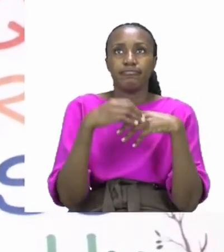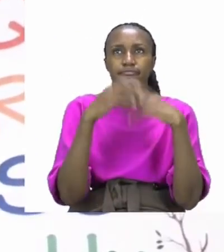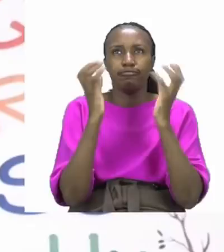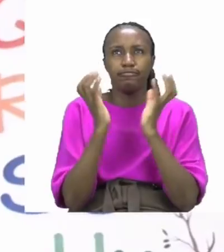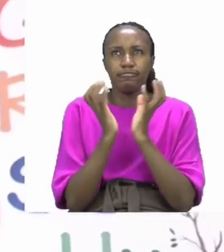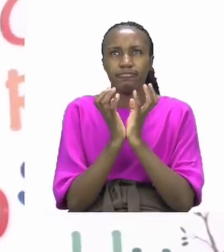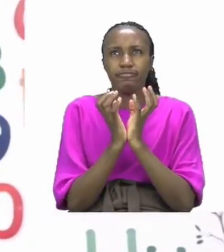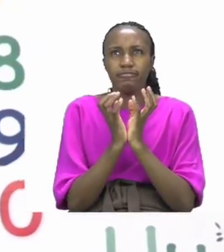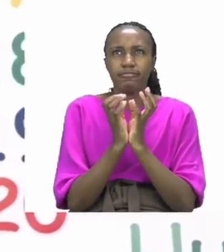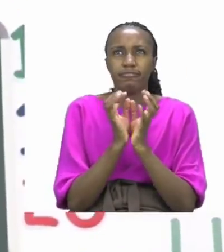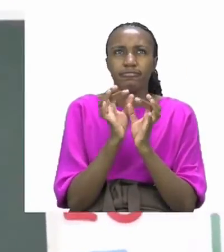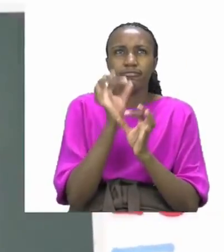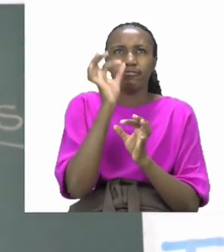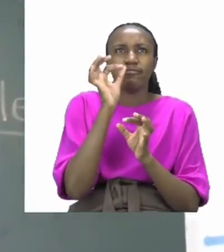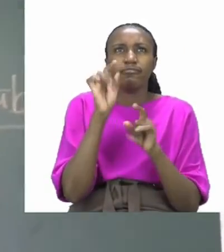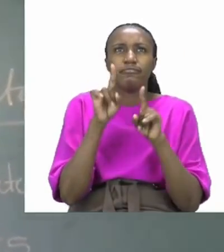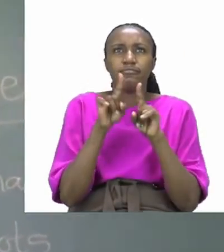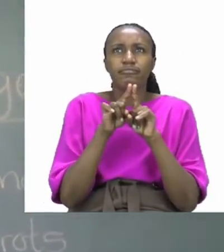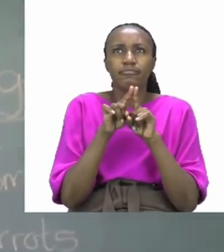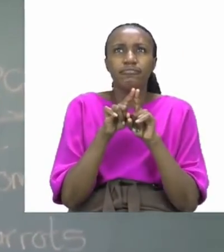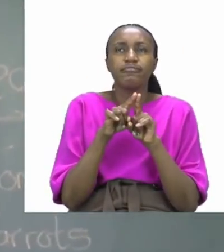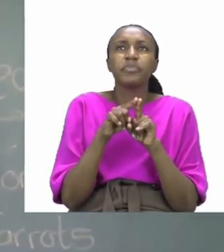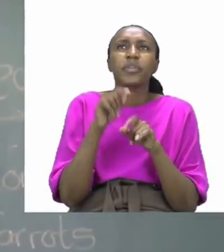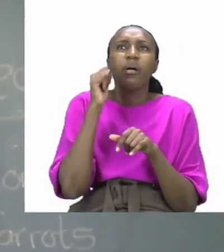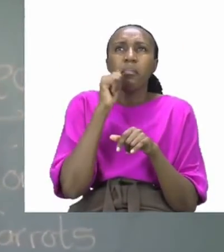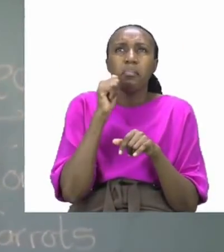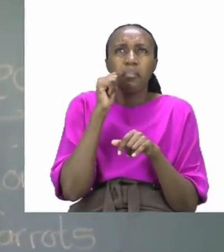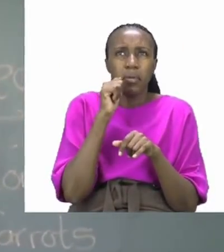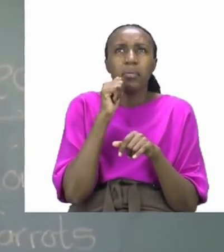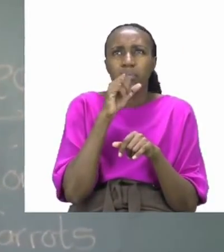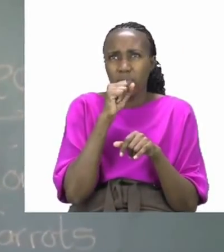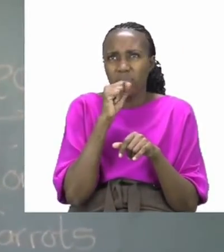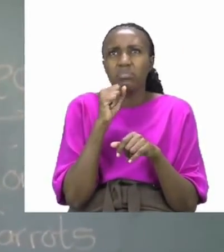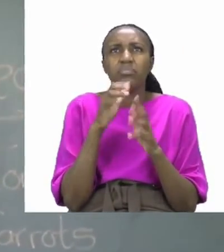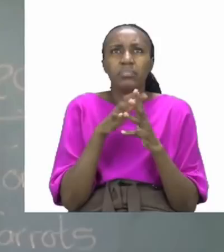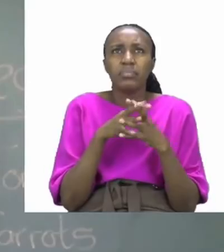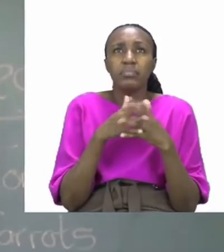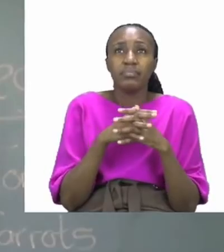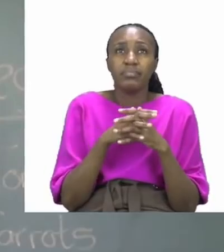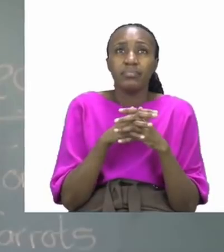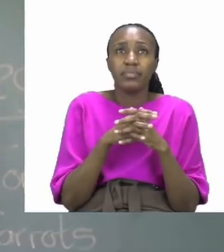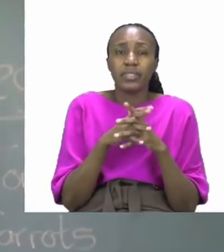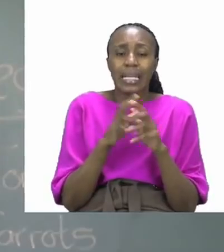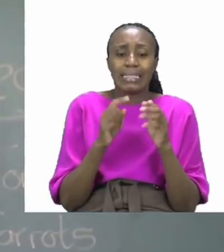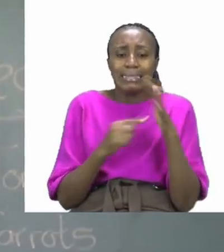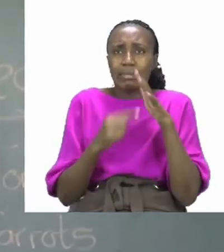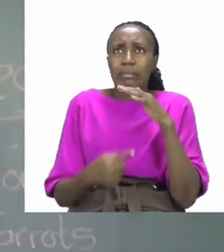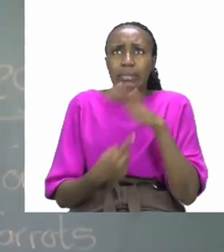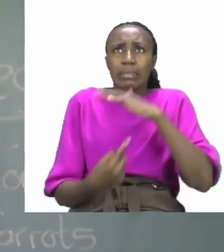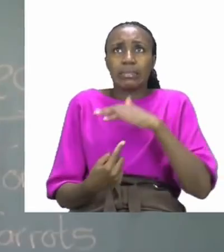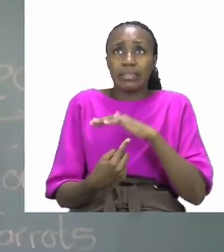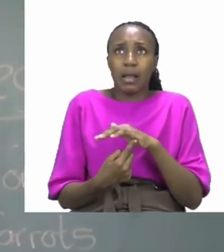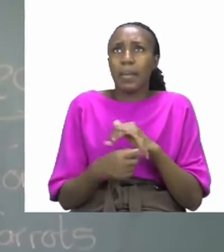pineapple, and I'm sure you also have a pineapple in your booklet. Remember, pineapple is a bit prickly, but it